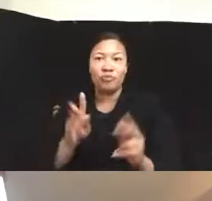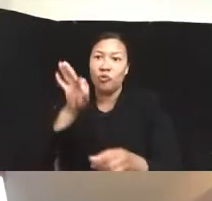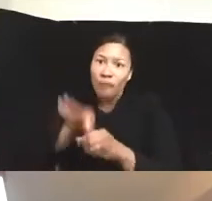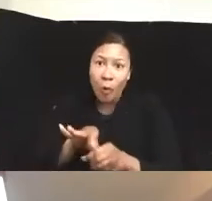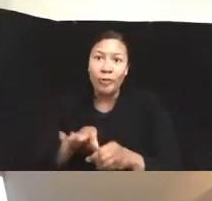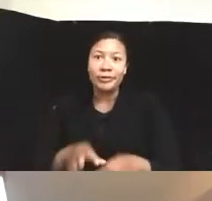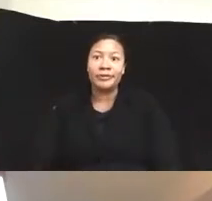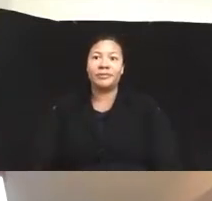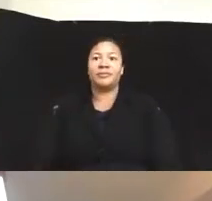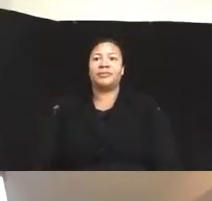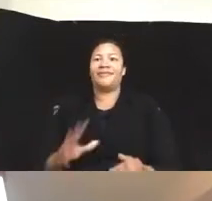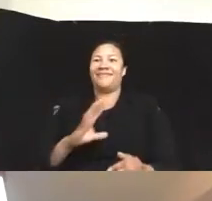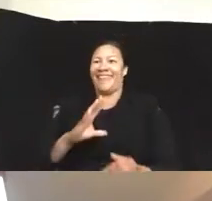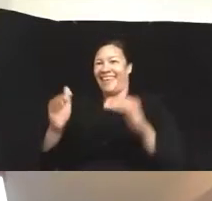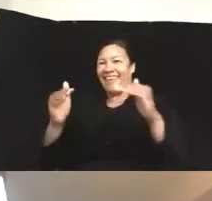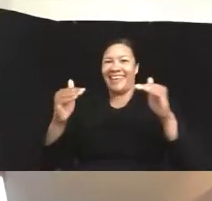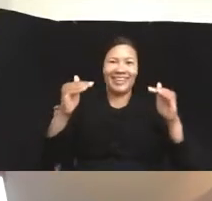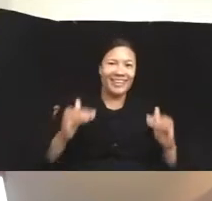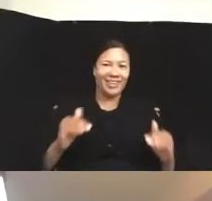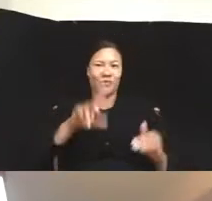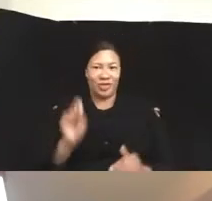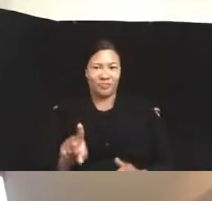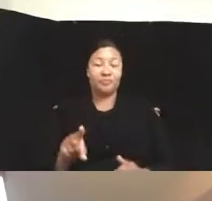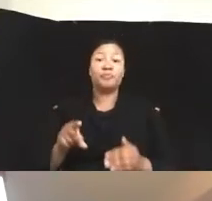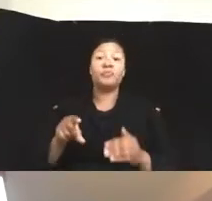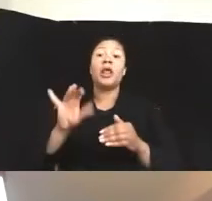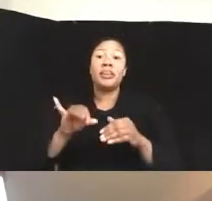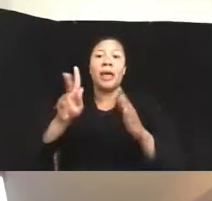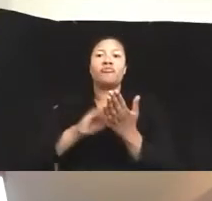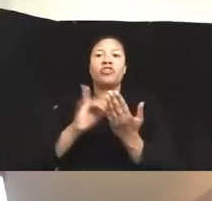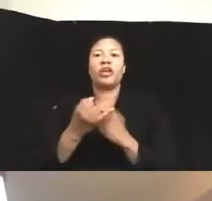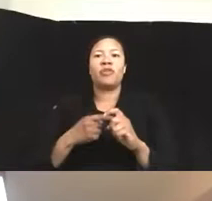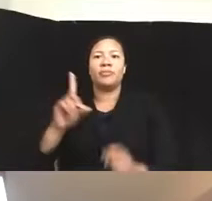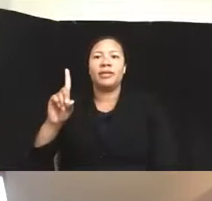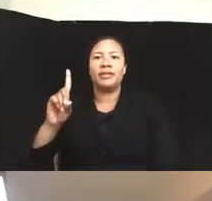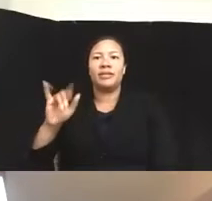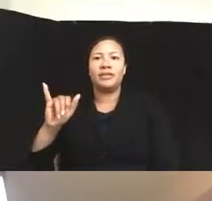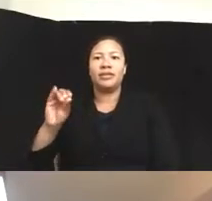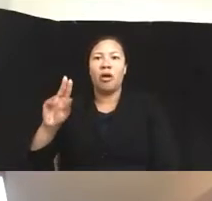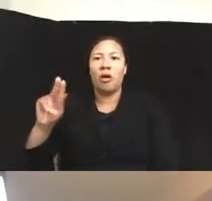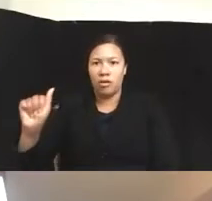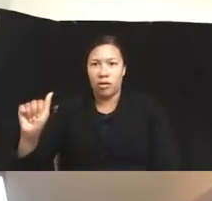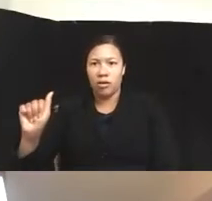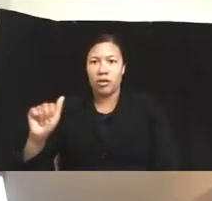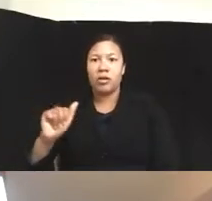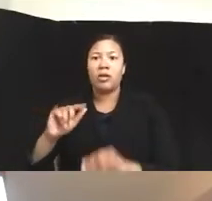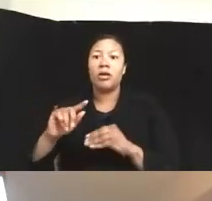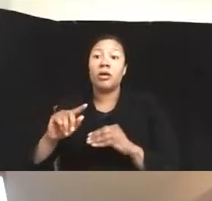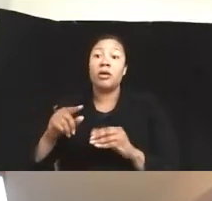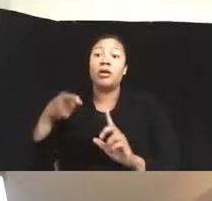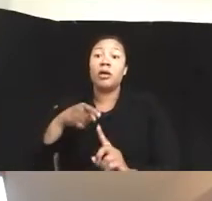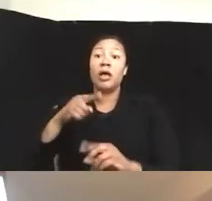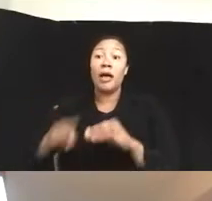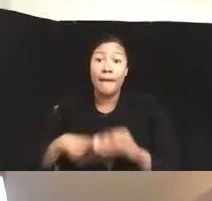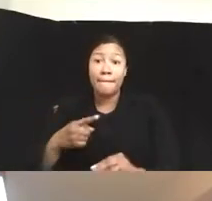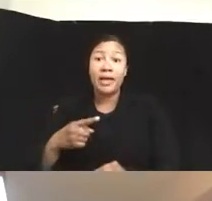Next question. So this project is from Diana, especially with the facets on the Garifuna Comunidad in Honduras,